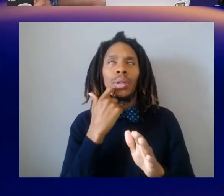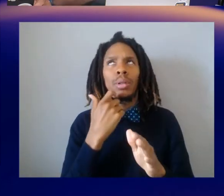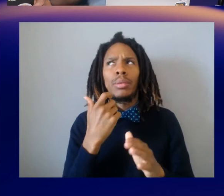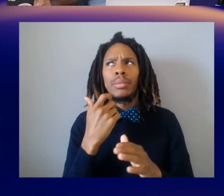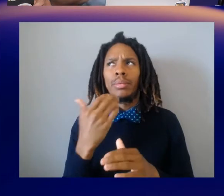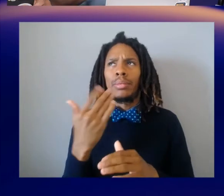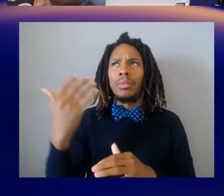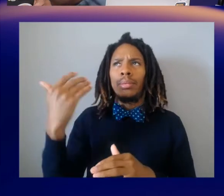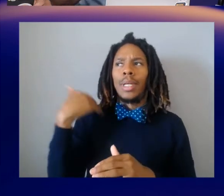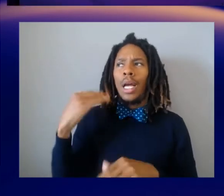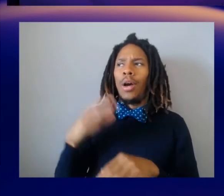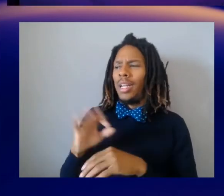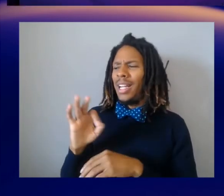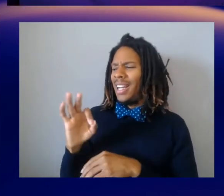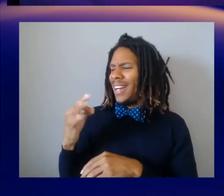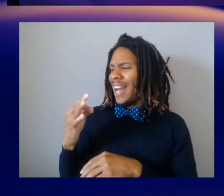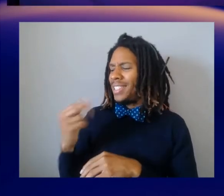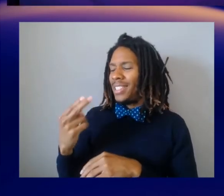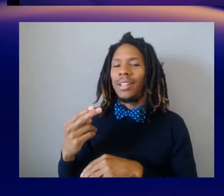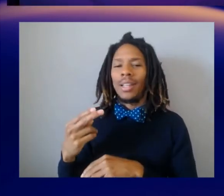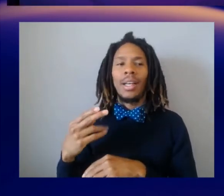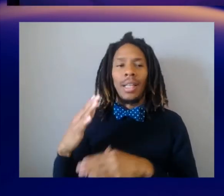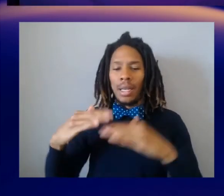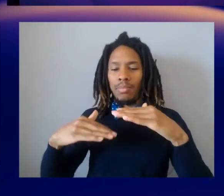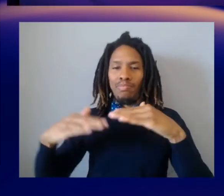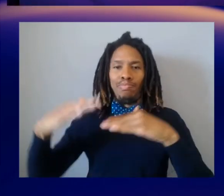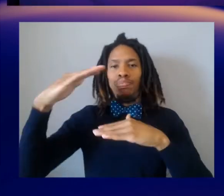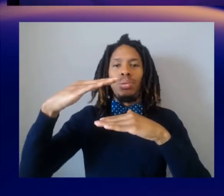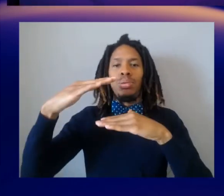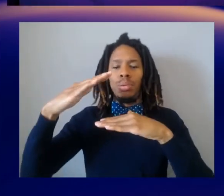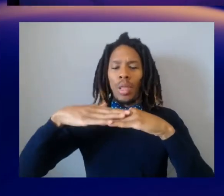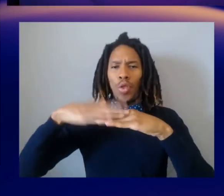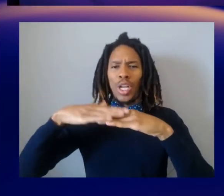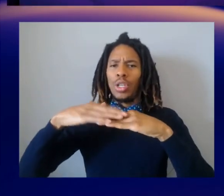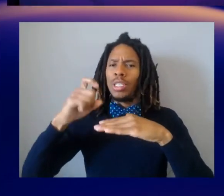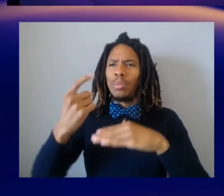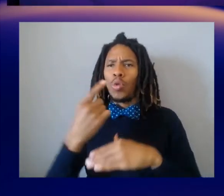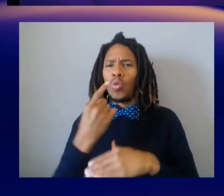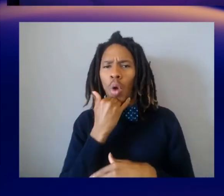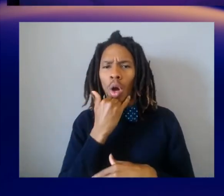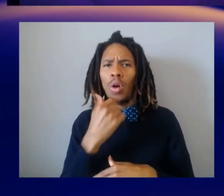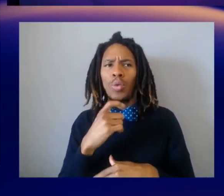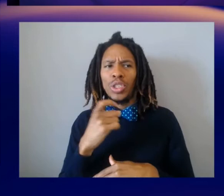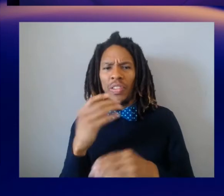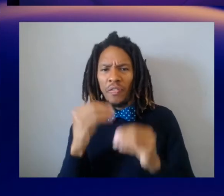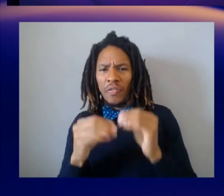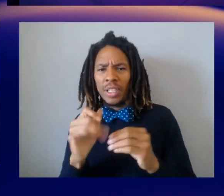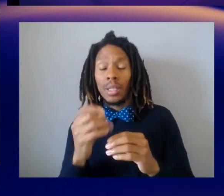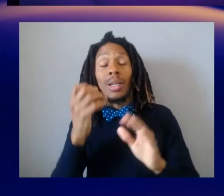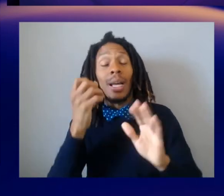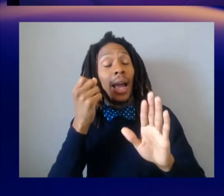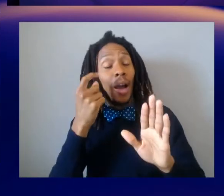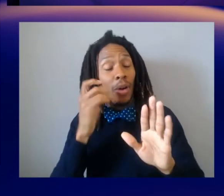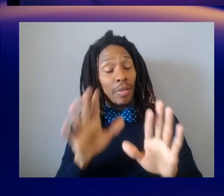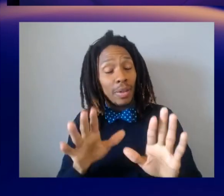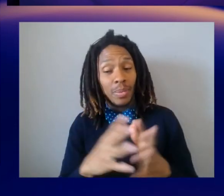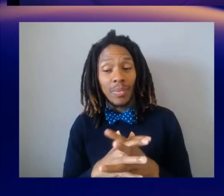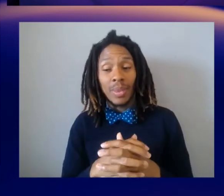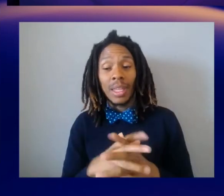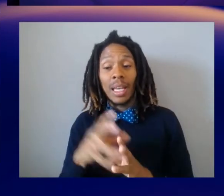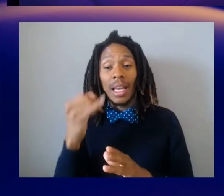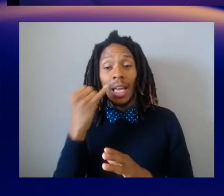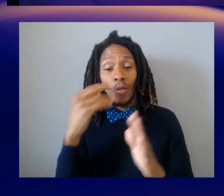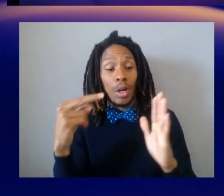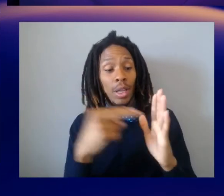19th. Obviously, that crosses a threshold. Something is wrong. We should know about it. We should do something. However, if we take a look at this other